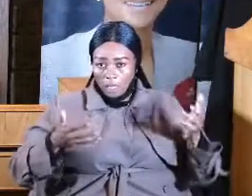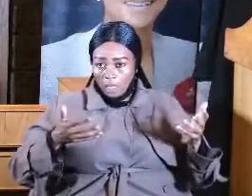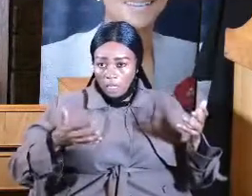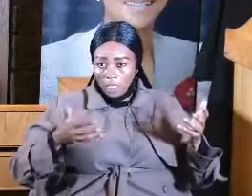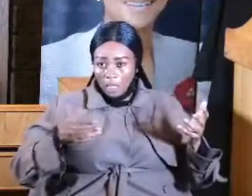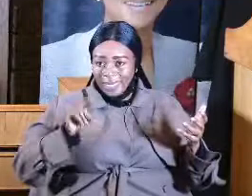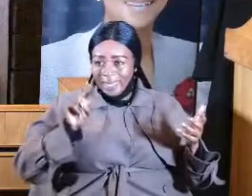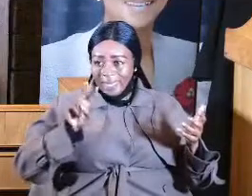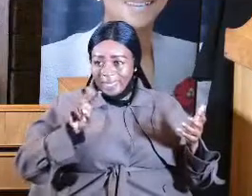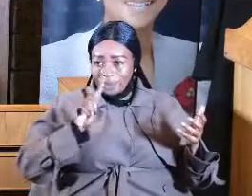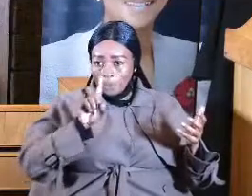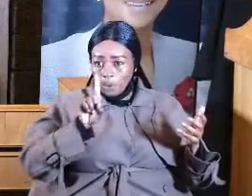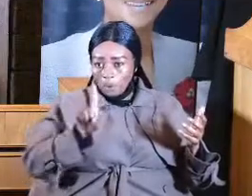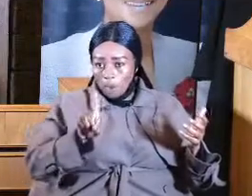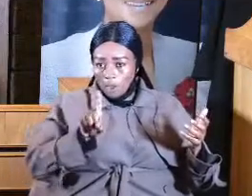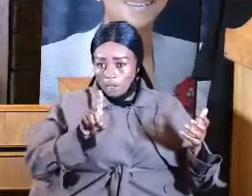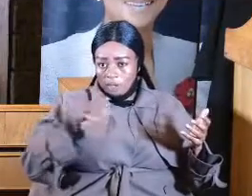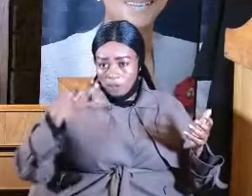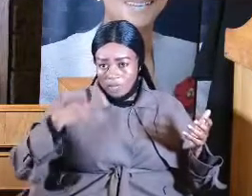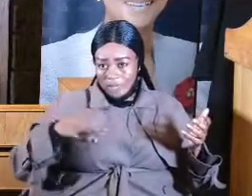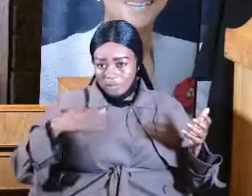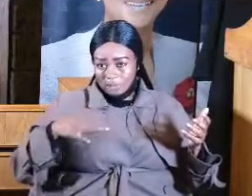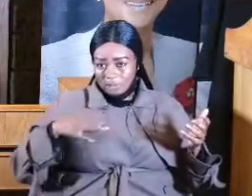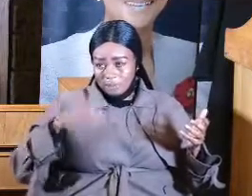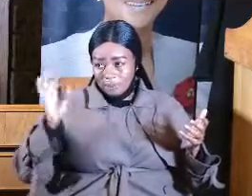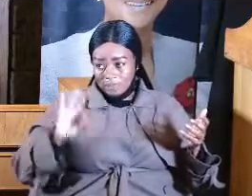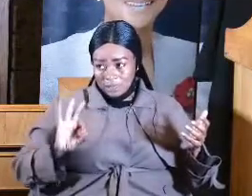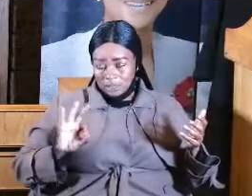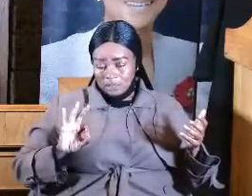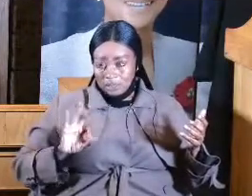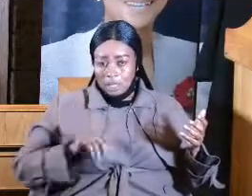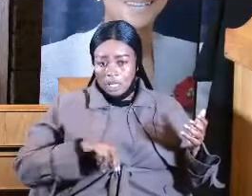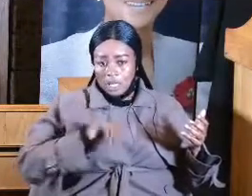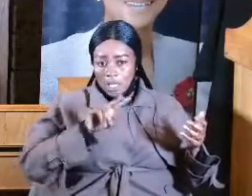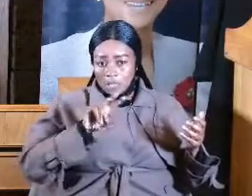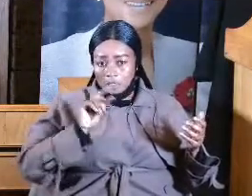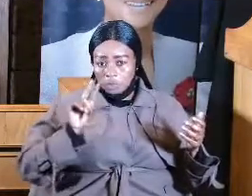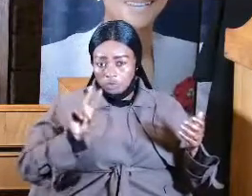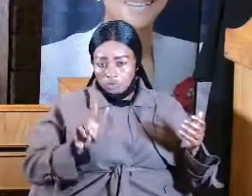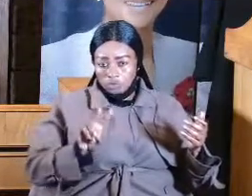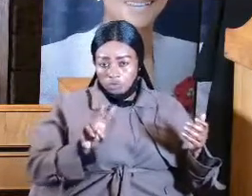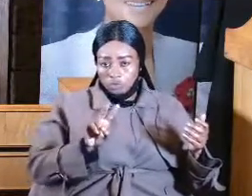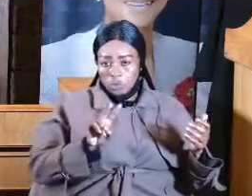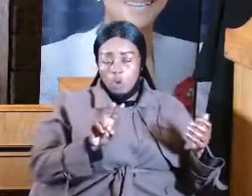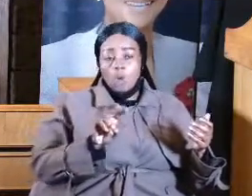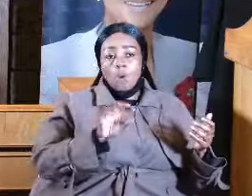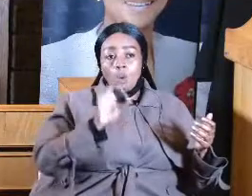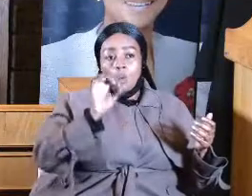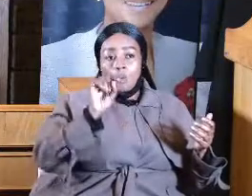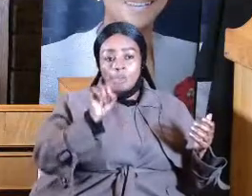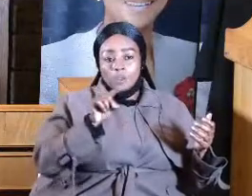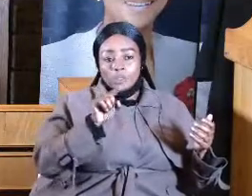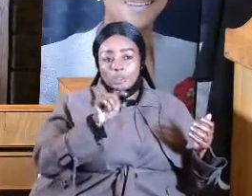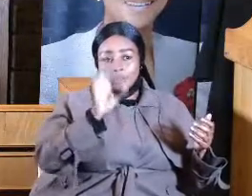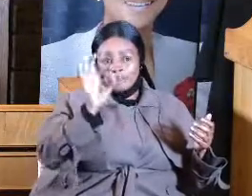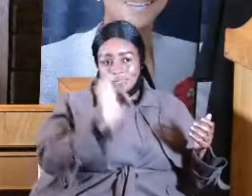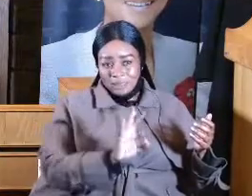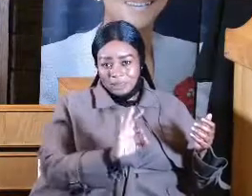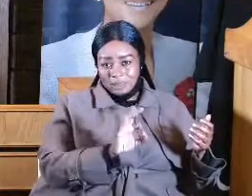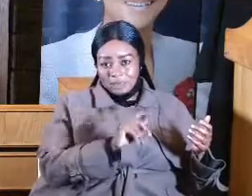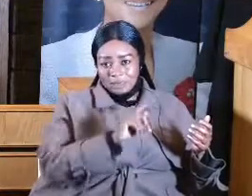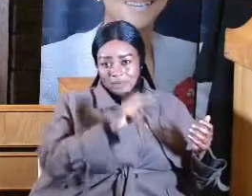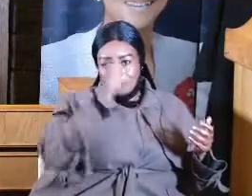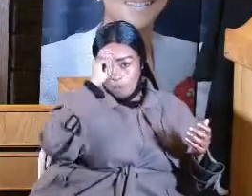80.1, it was the percentage for girls, 82.8, it was the percentage for boys. But what I want